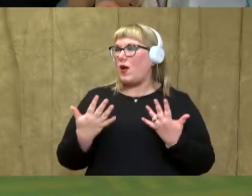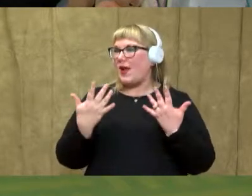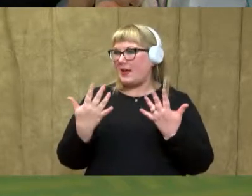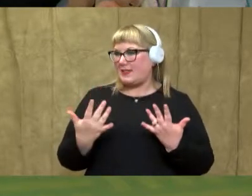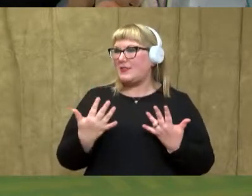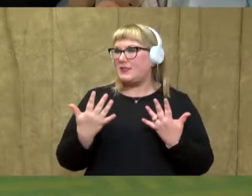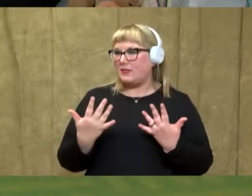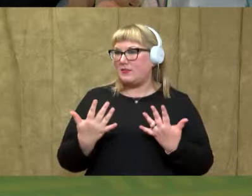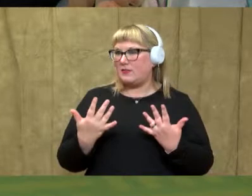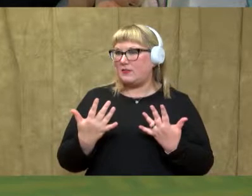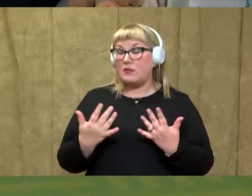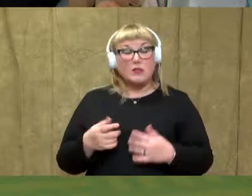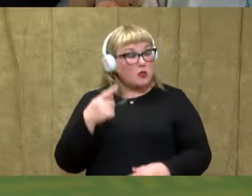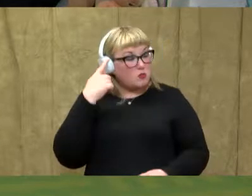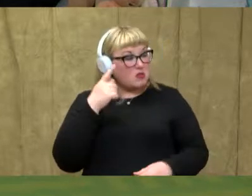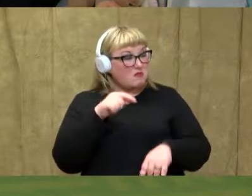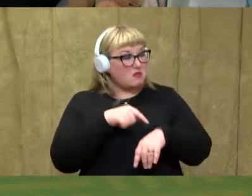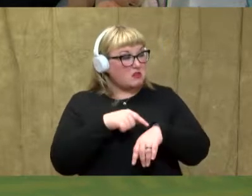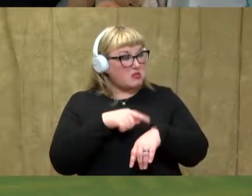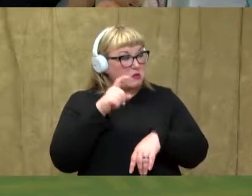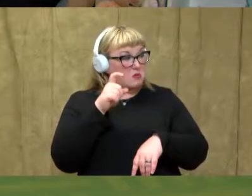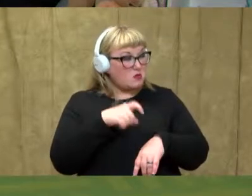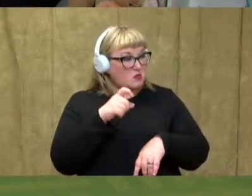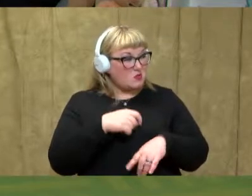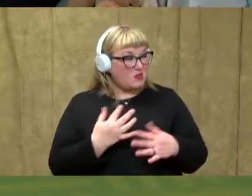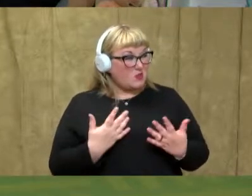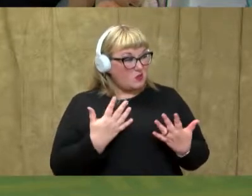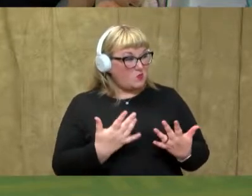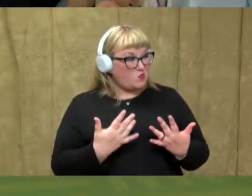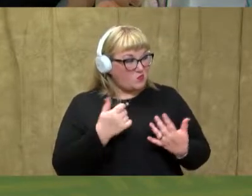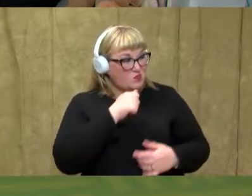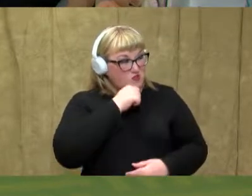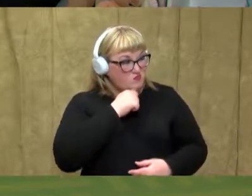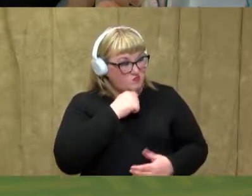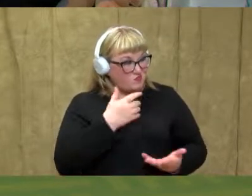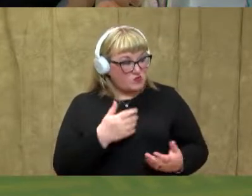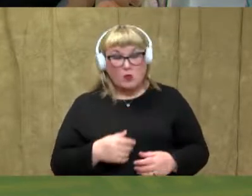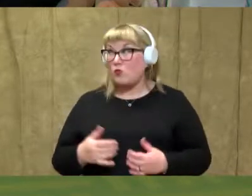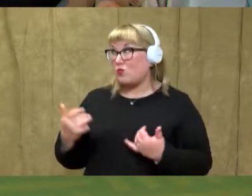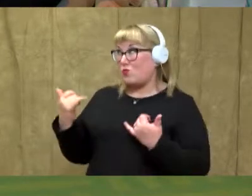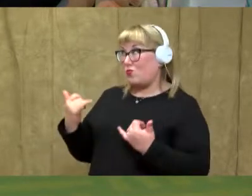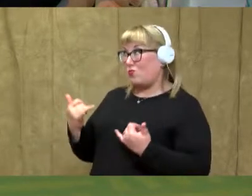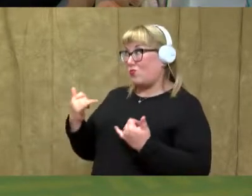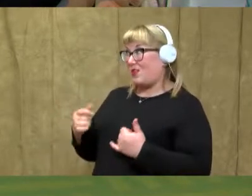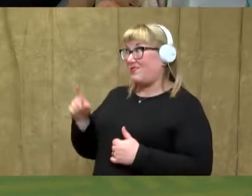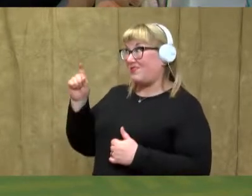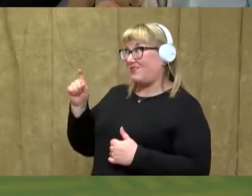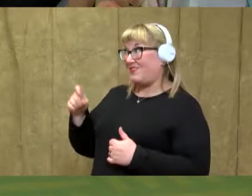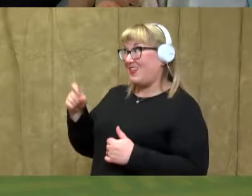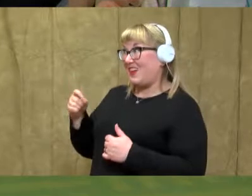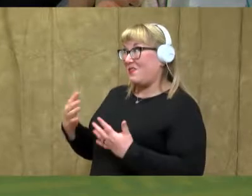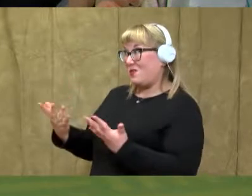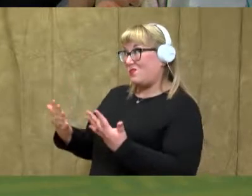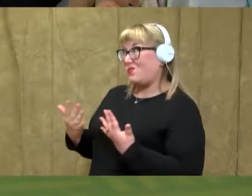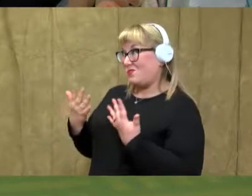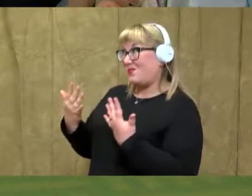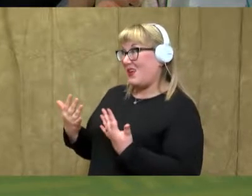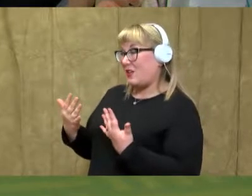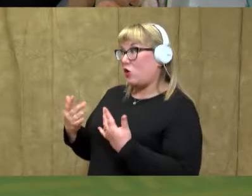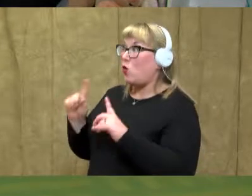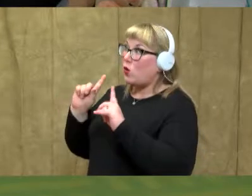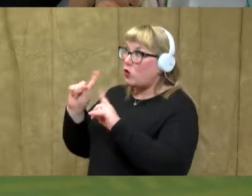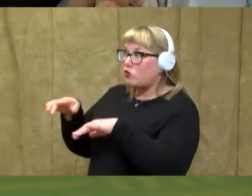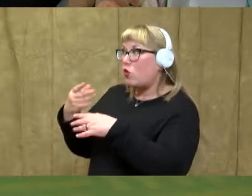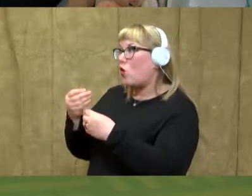time when you've had to practice patience, Ms. Well, Morris? Right now, we're kind of having to practice patience because a lot of times when I go to the grocery